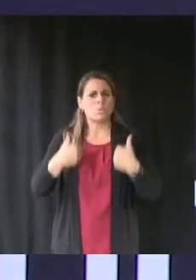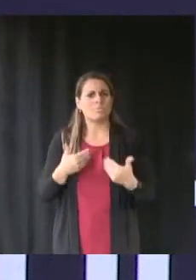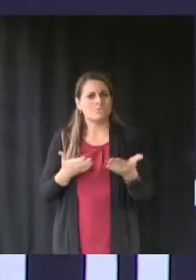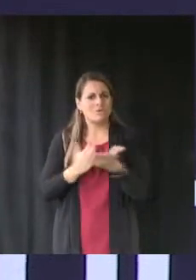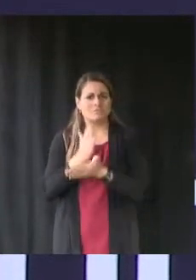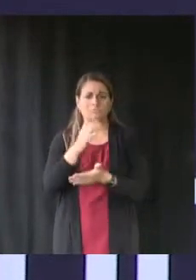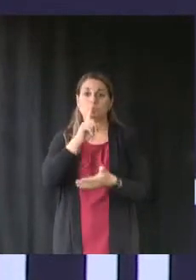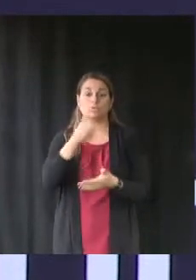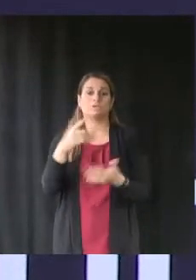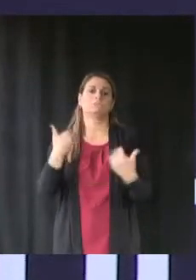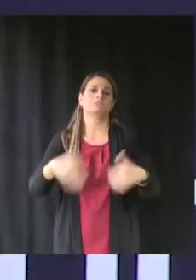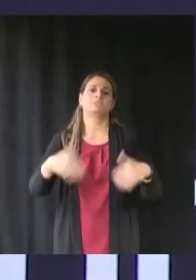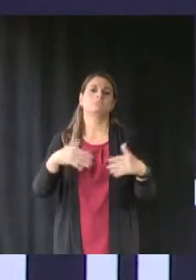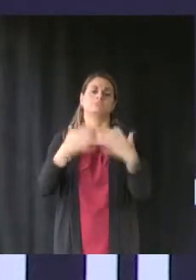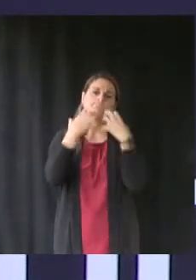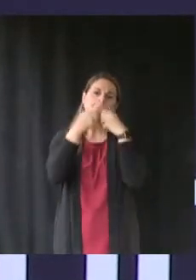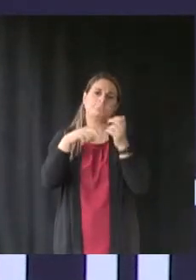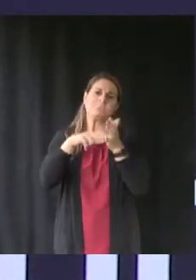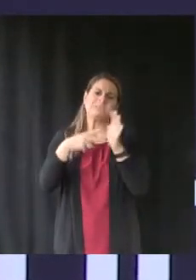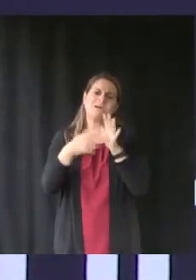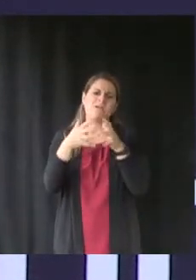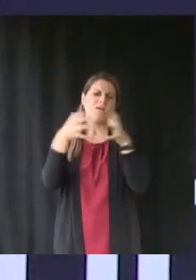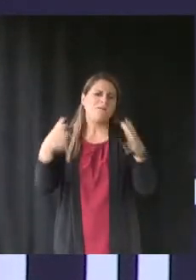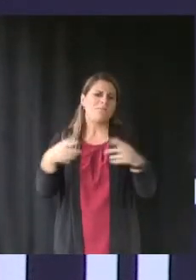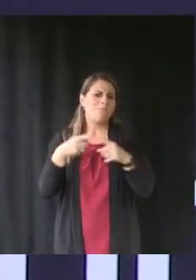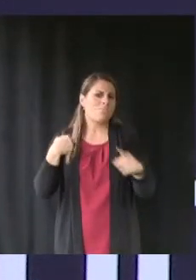very much, Gary, for all of that as well.